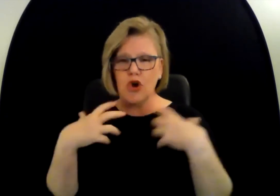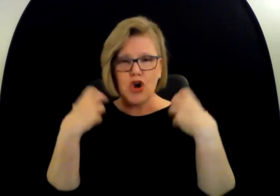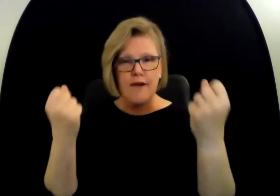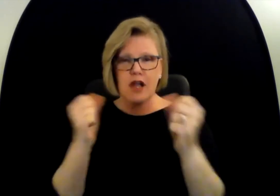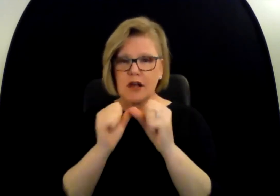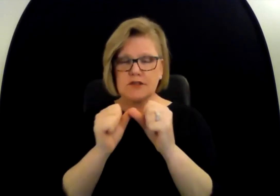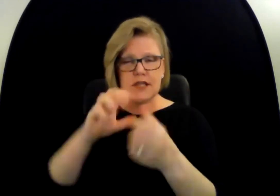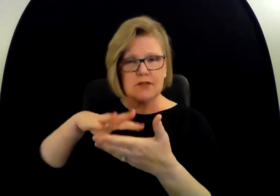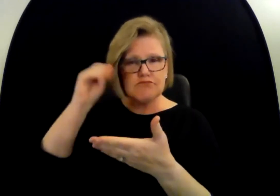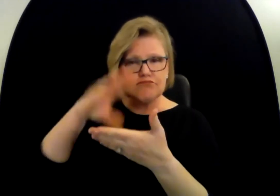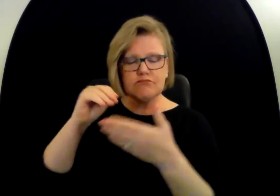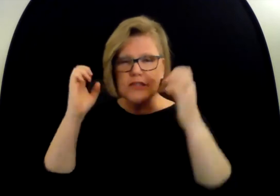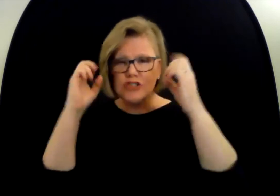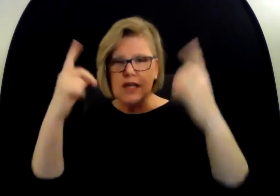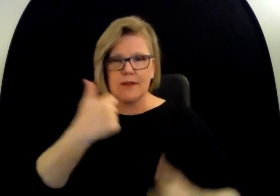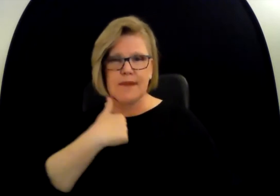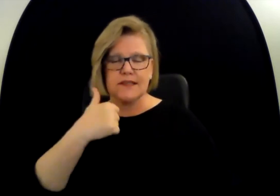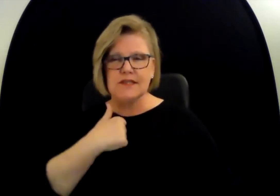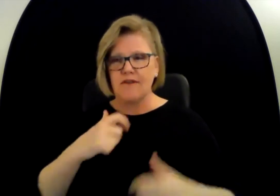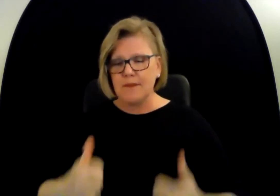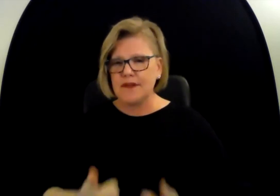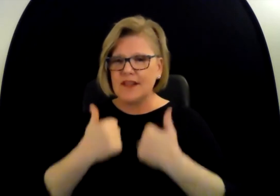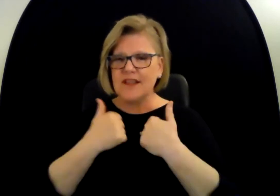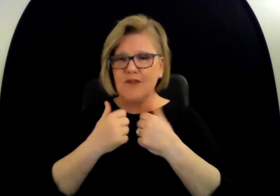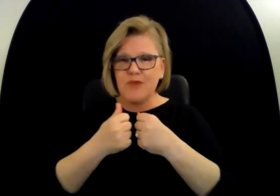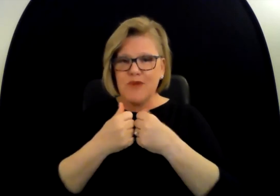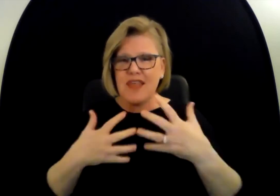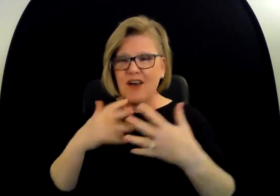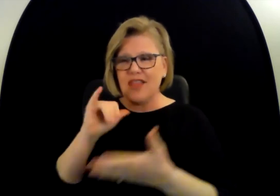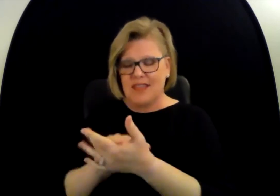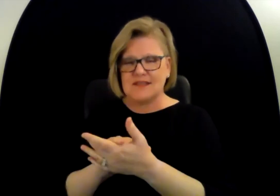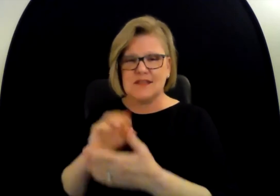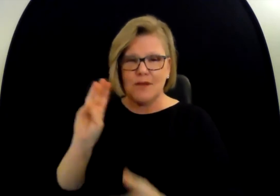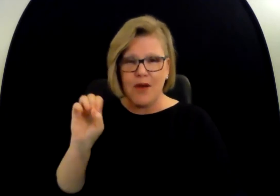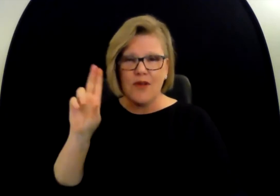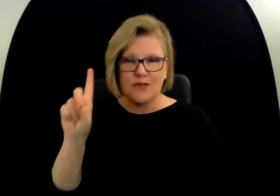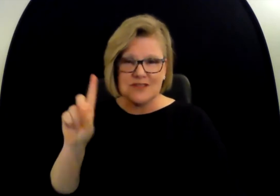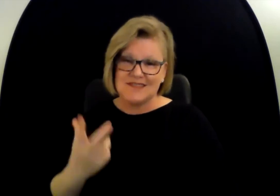been able to overcome and live a life in remission from the opioid use disorder.